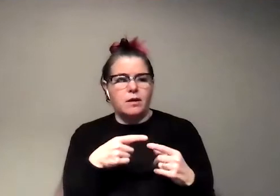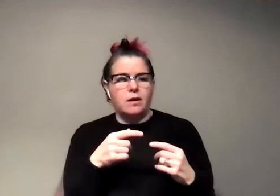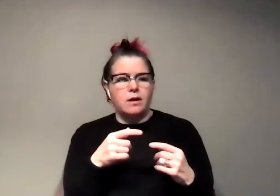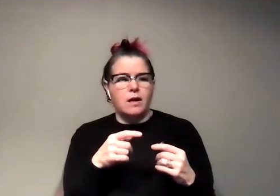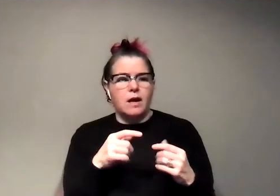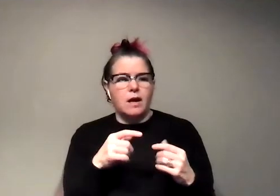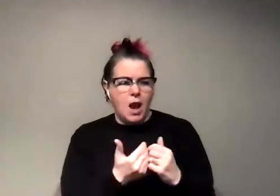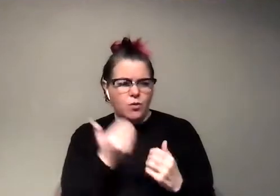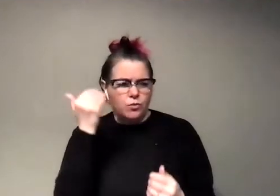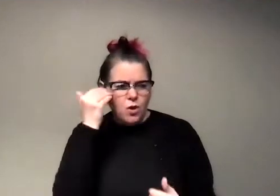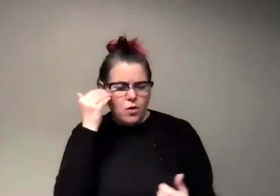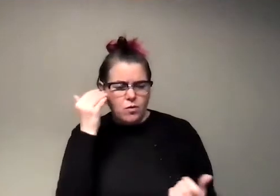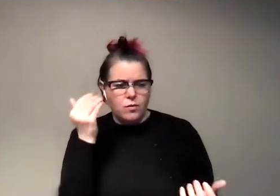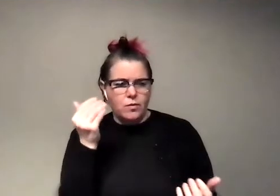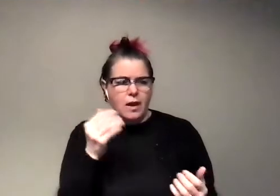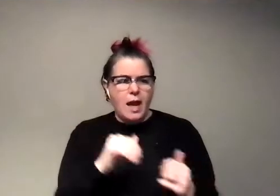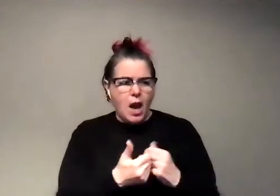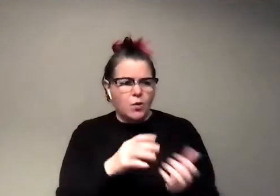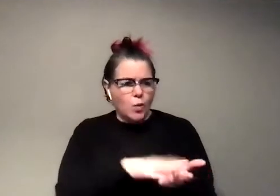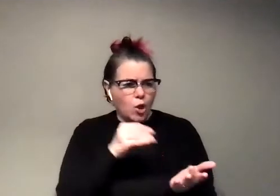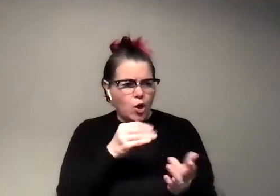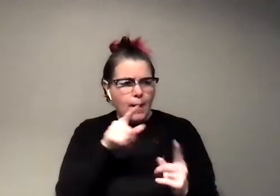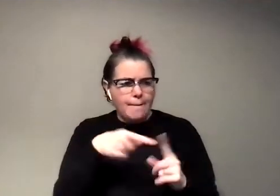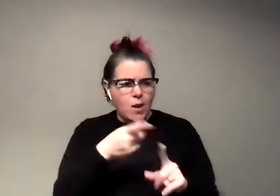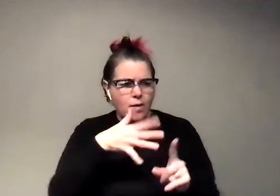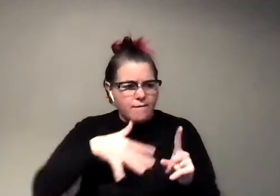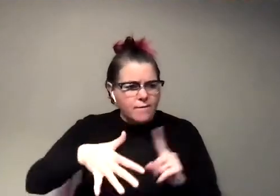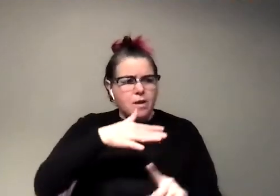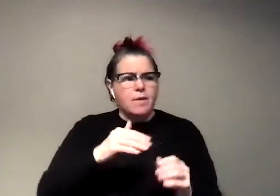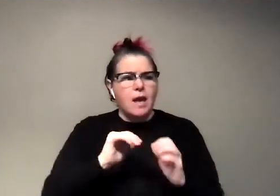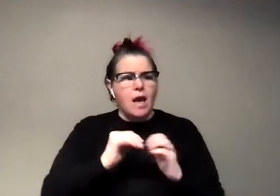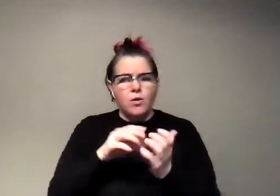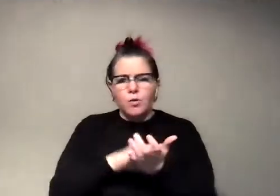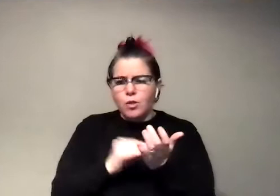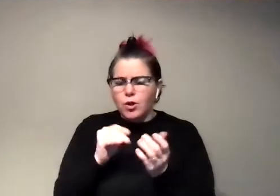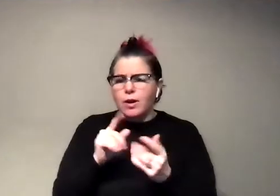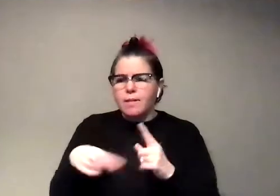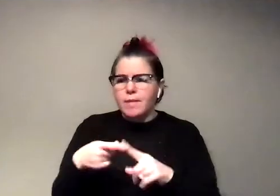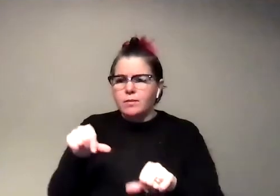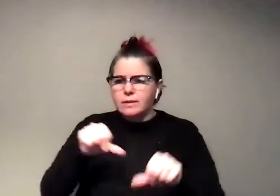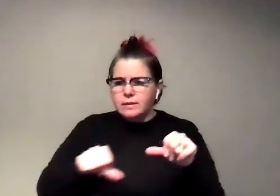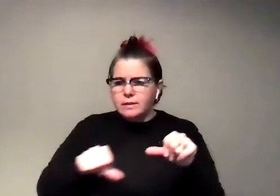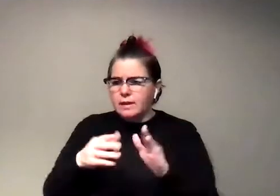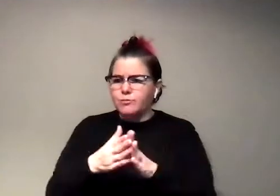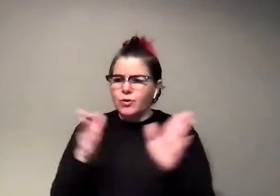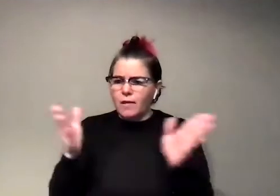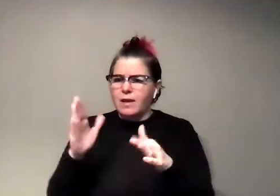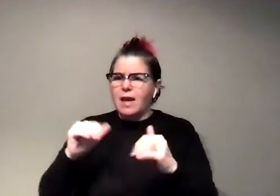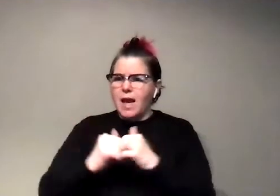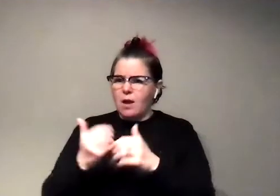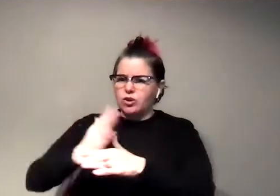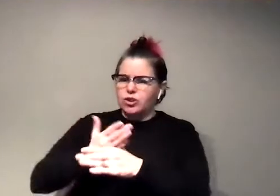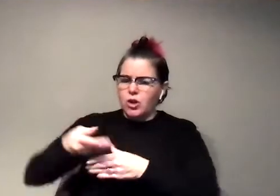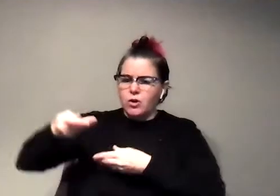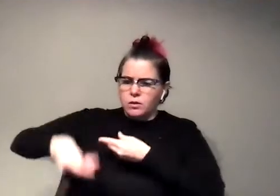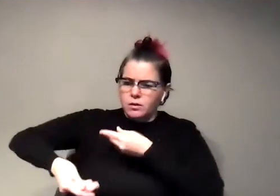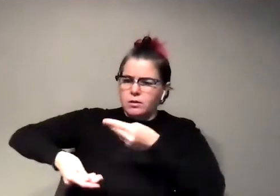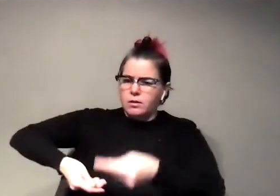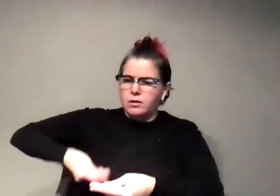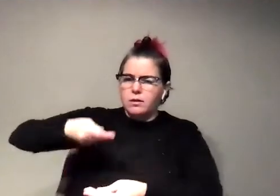like how we learn things about our environment, how we learn things about science broadly, and share that knowledge from generation to generation in a